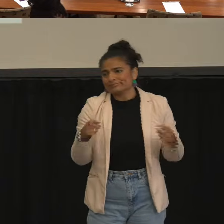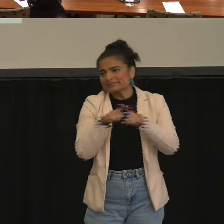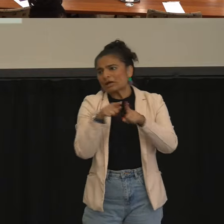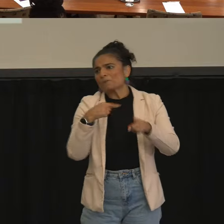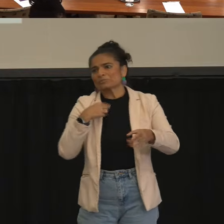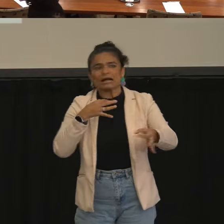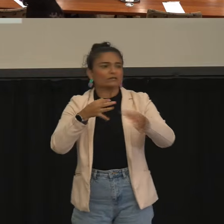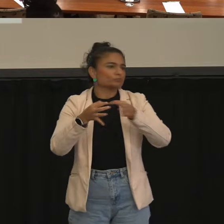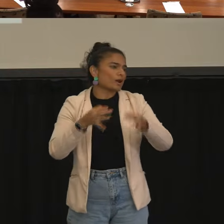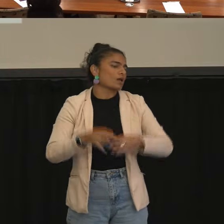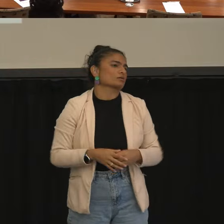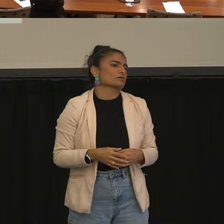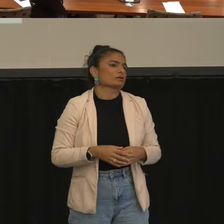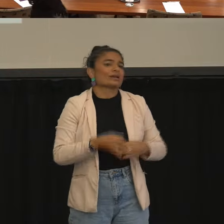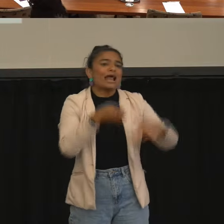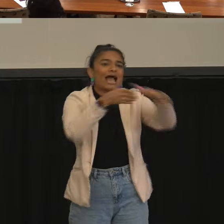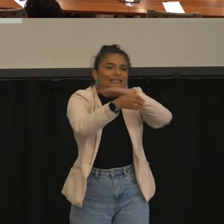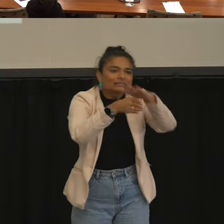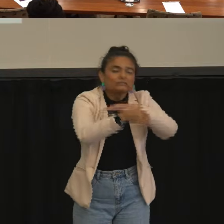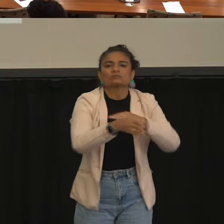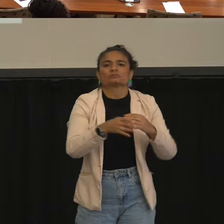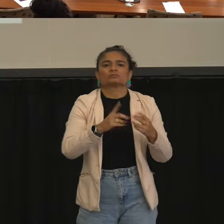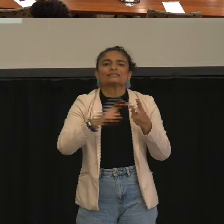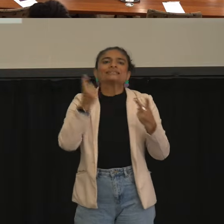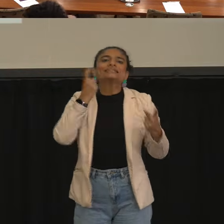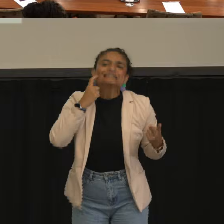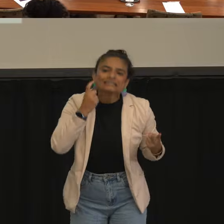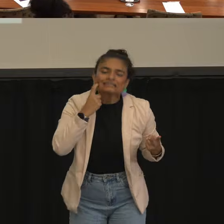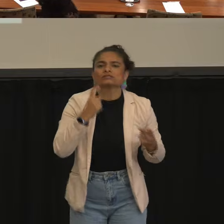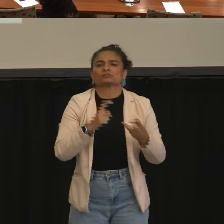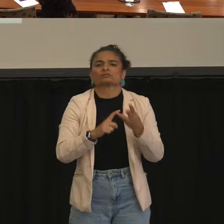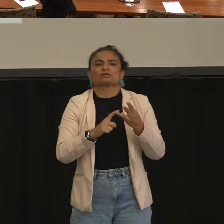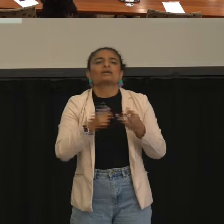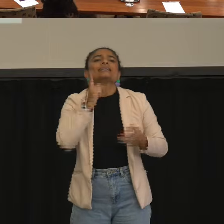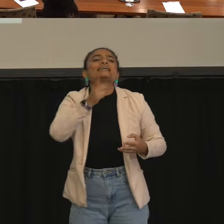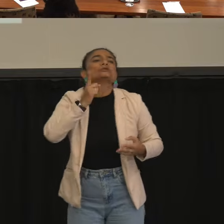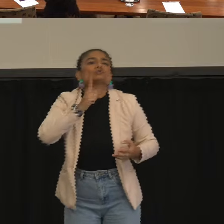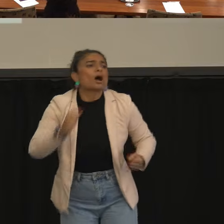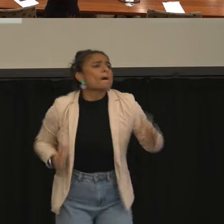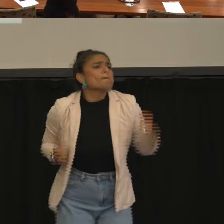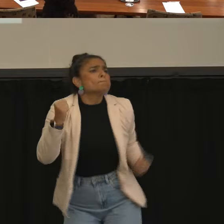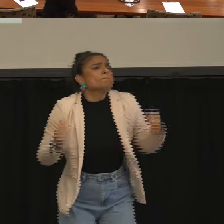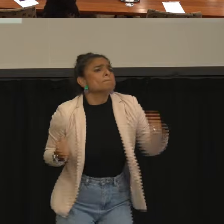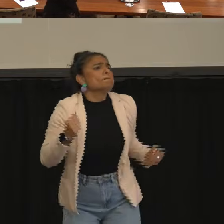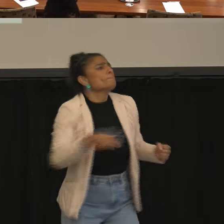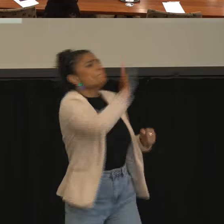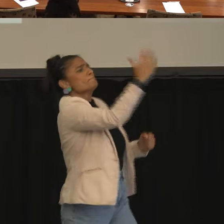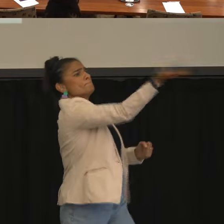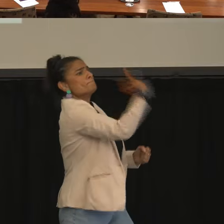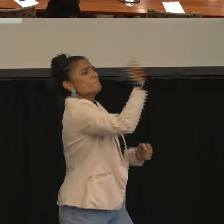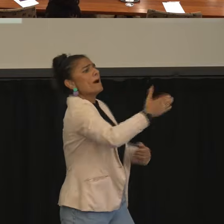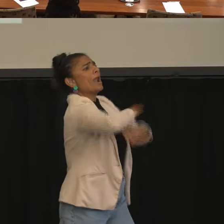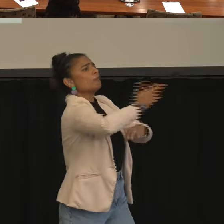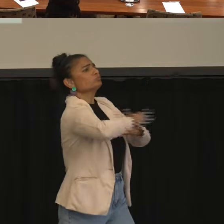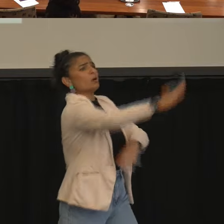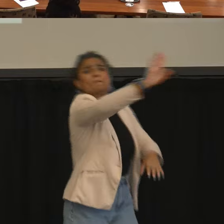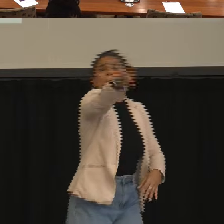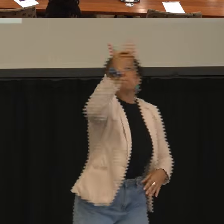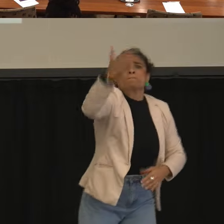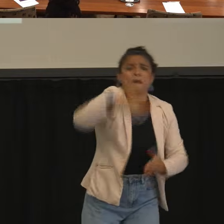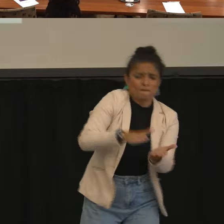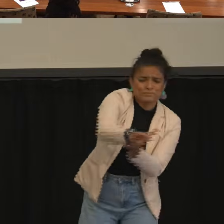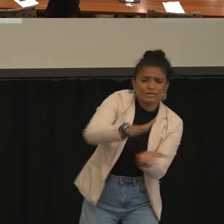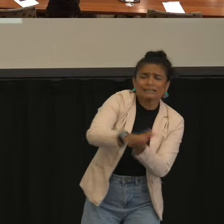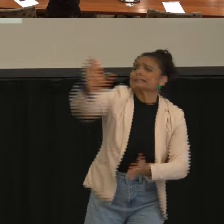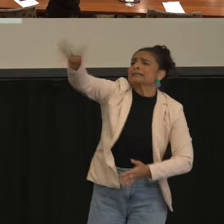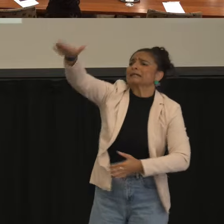The reasons why we needed a platform, as I also explained, for accessibility, to make it easier for teachers to go and say,